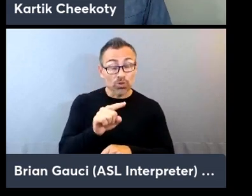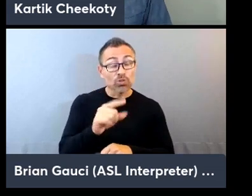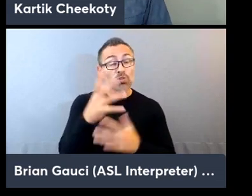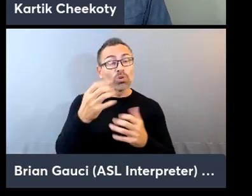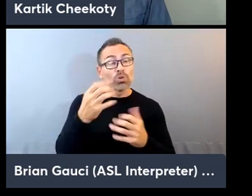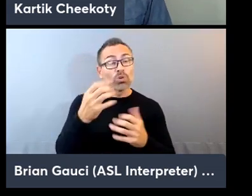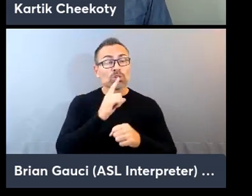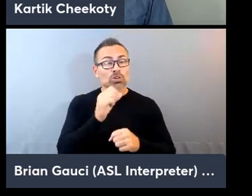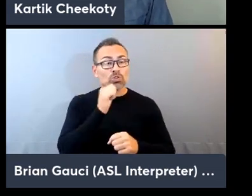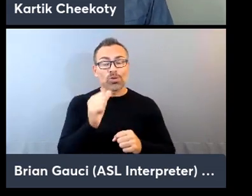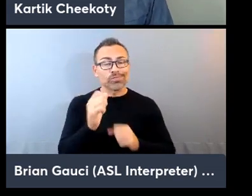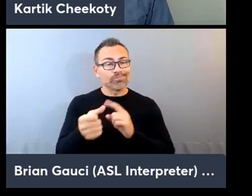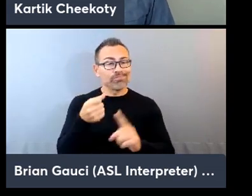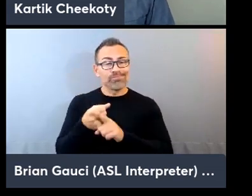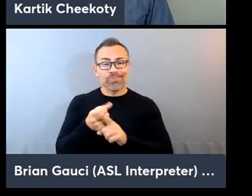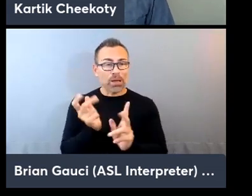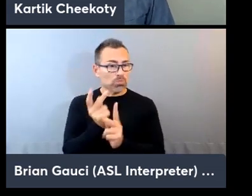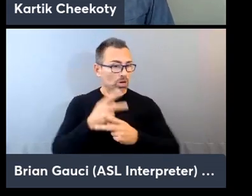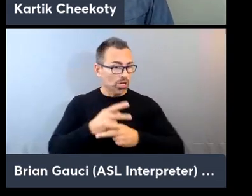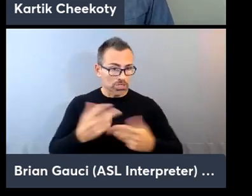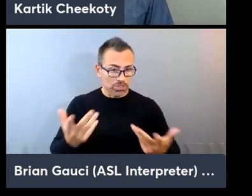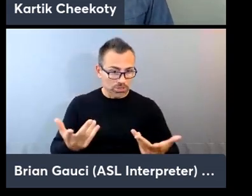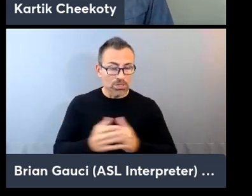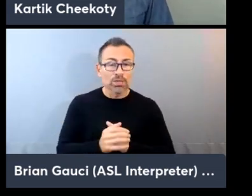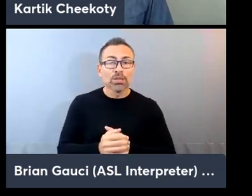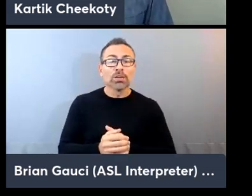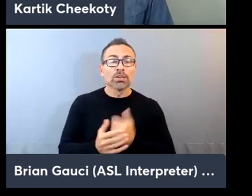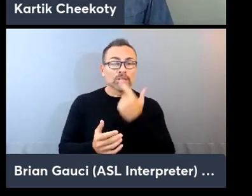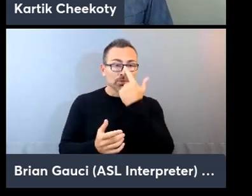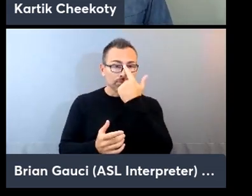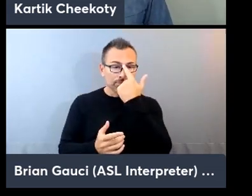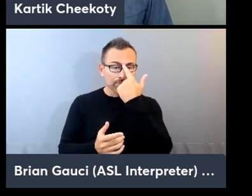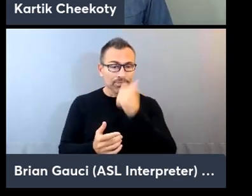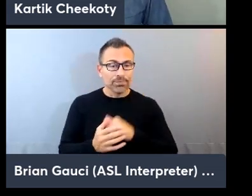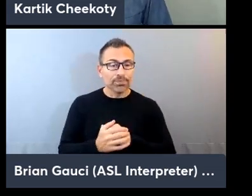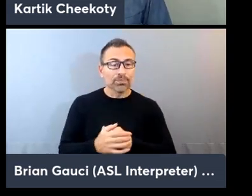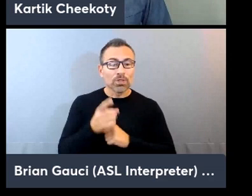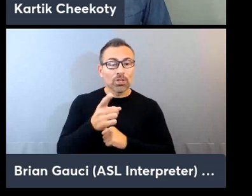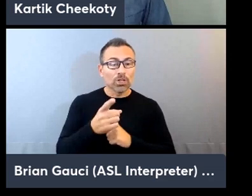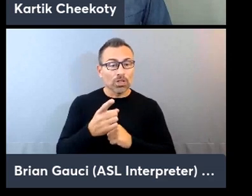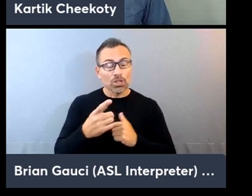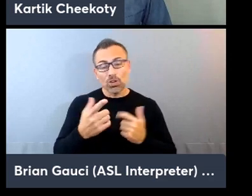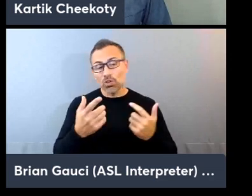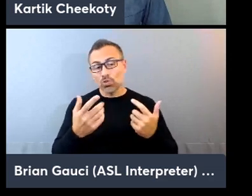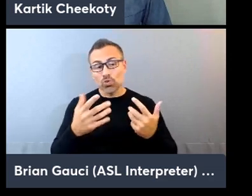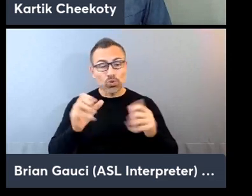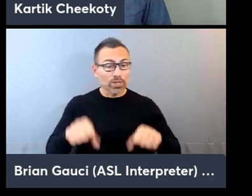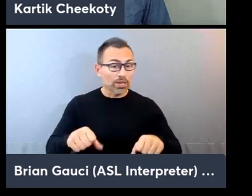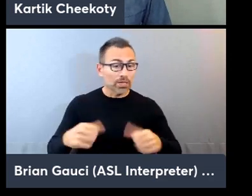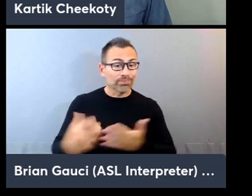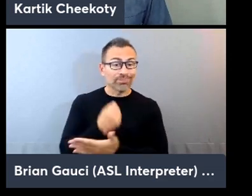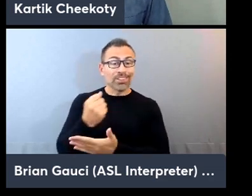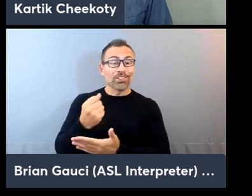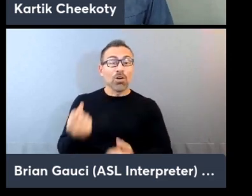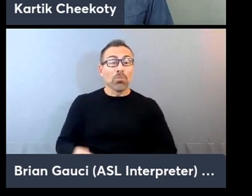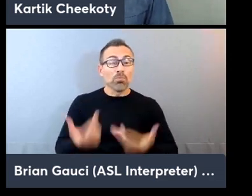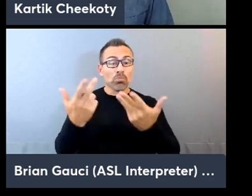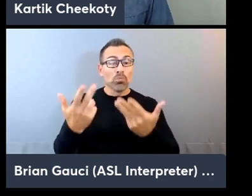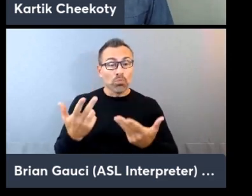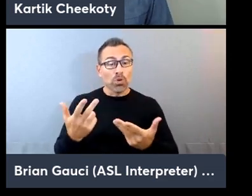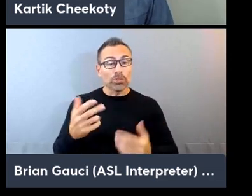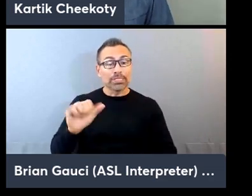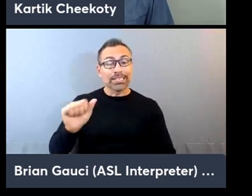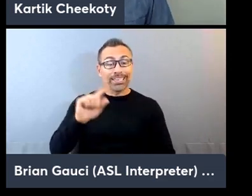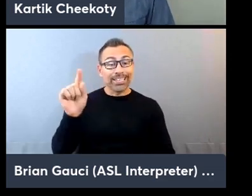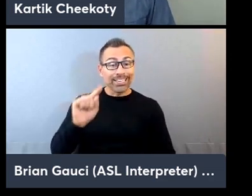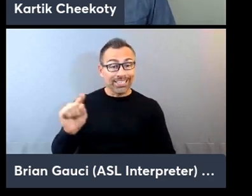have a production impacting event. You can spin up, you can leverage a multi-AZ instance which spins up